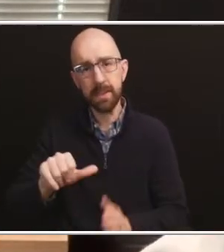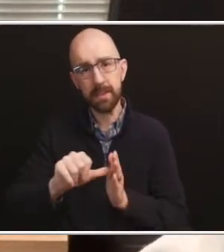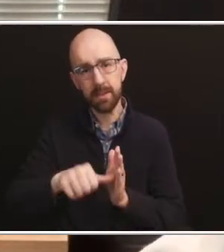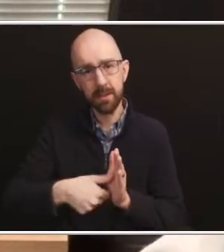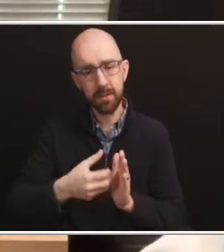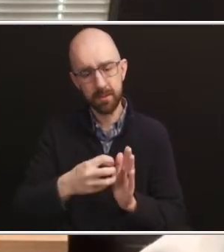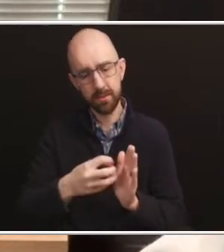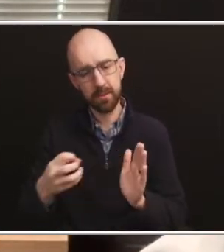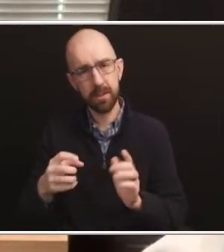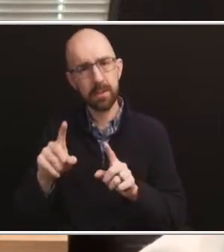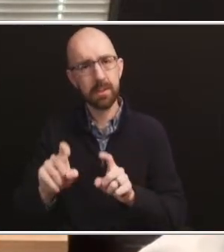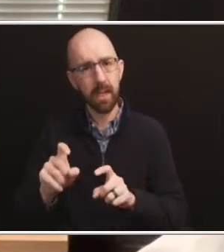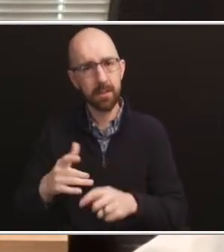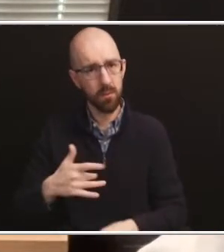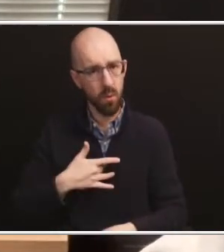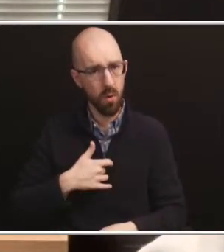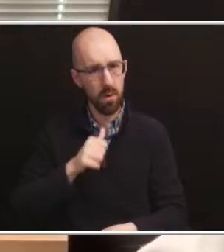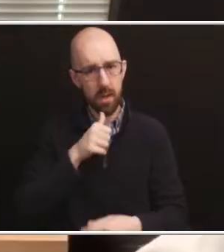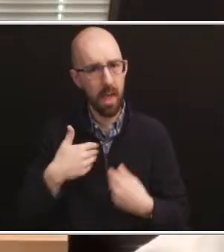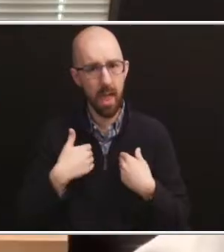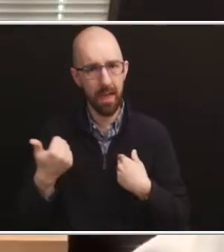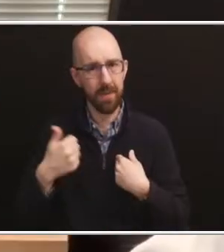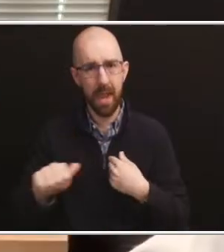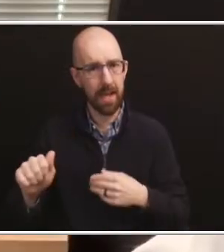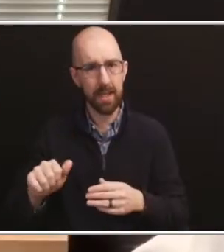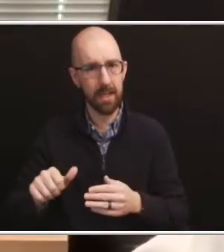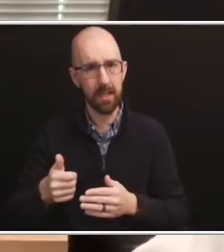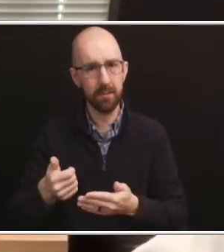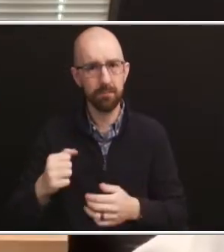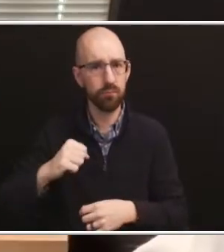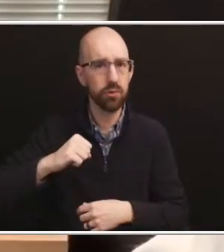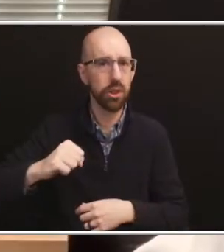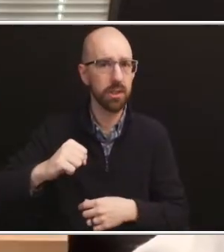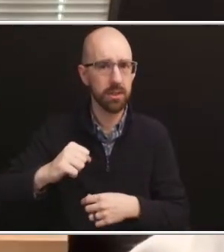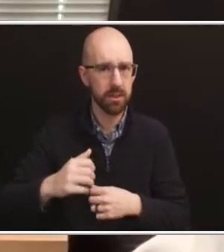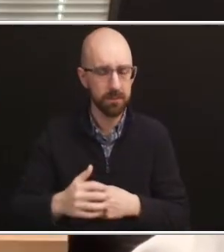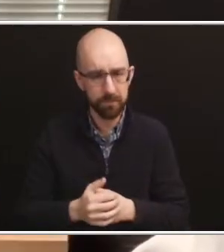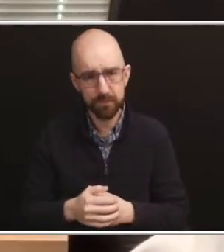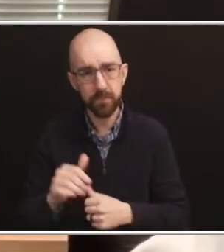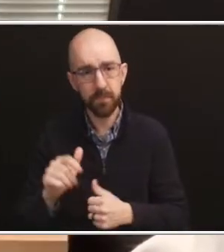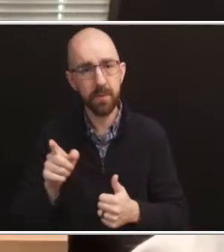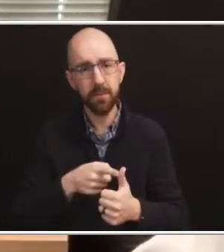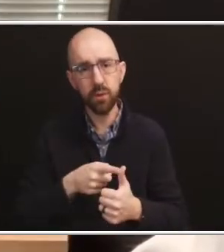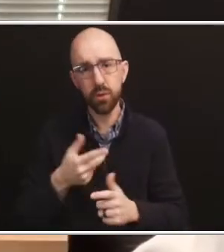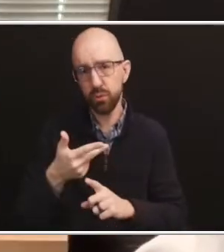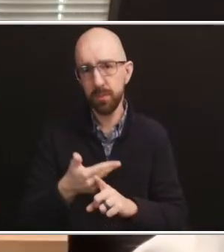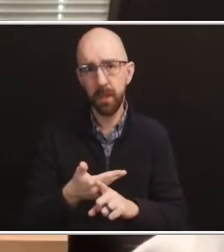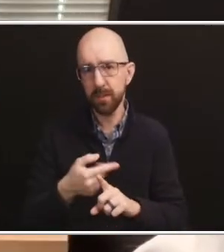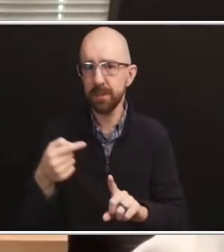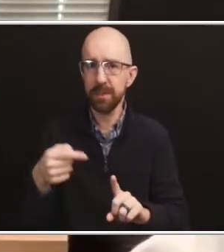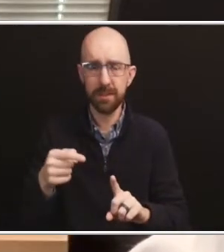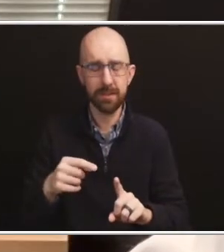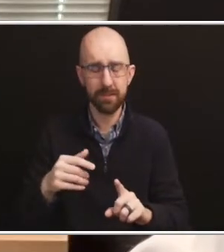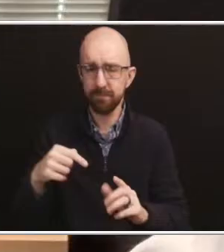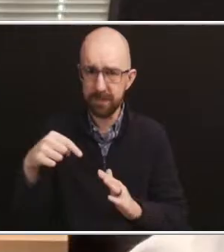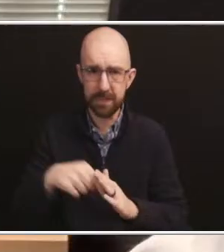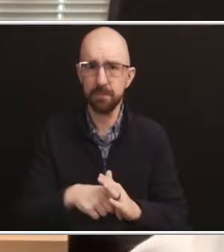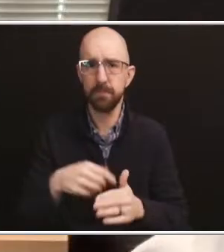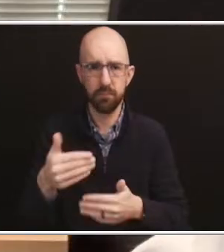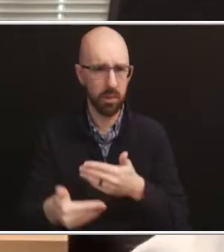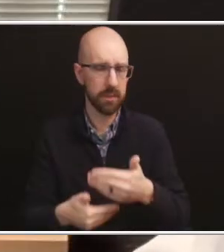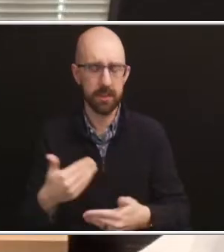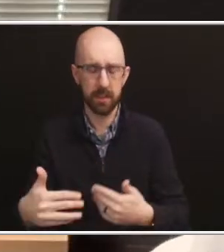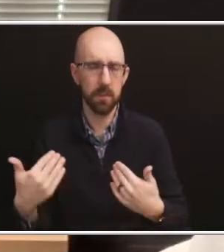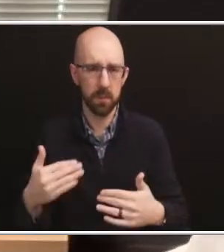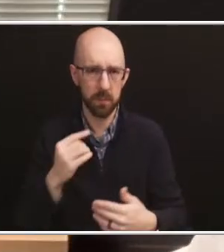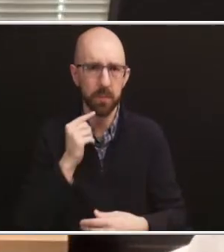is still not having any rejection. And so those first 3 months are intensive, and